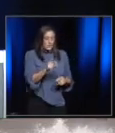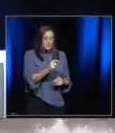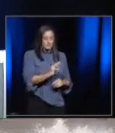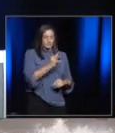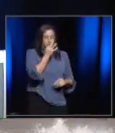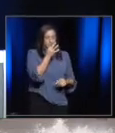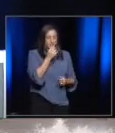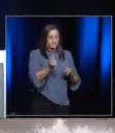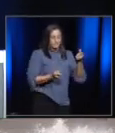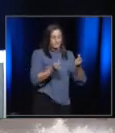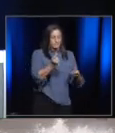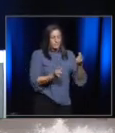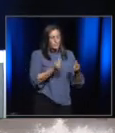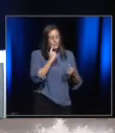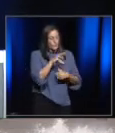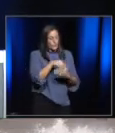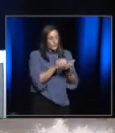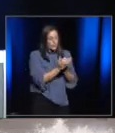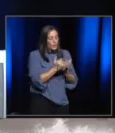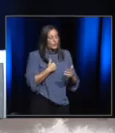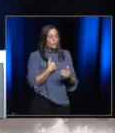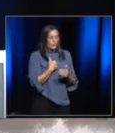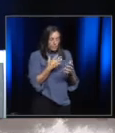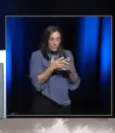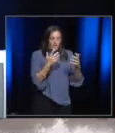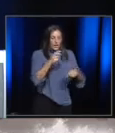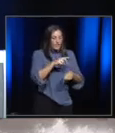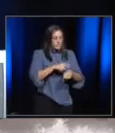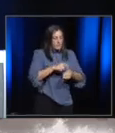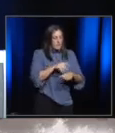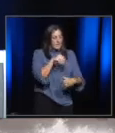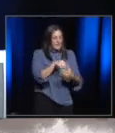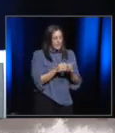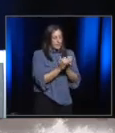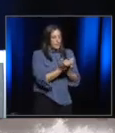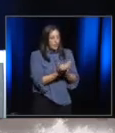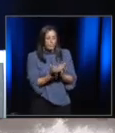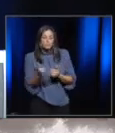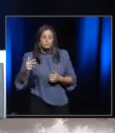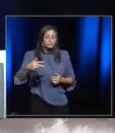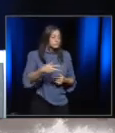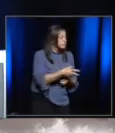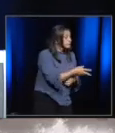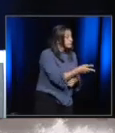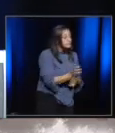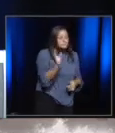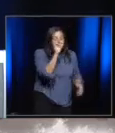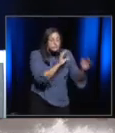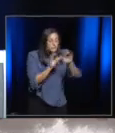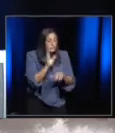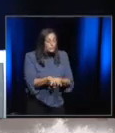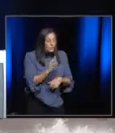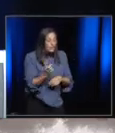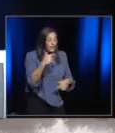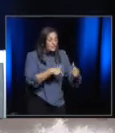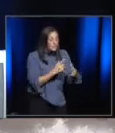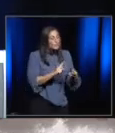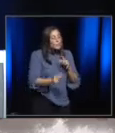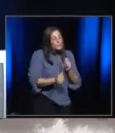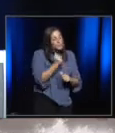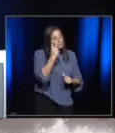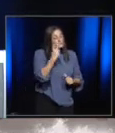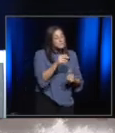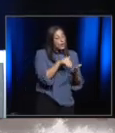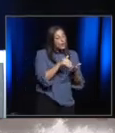We've spent a lot of time on a small boat, driving up and down the coast looking for these dolphins. But almost all that we know is from the summer, and we really do